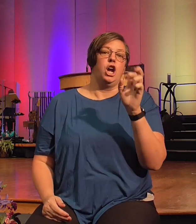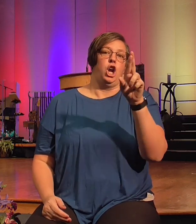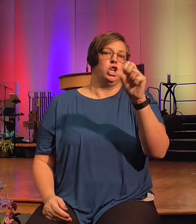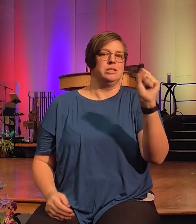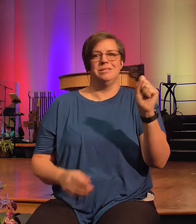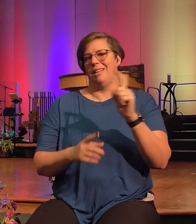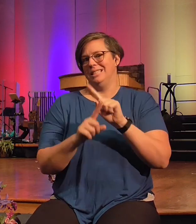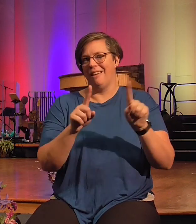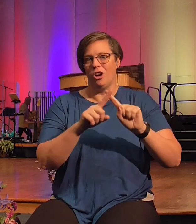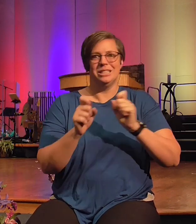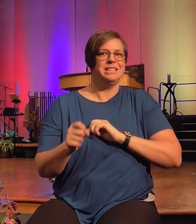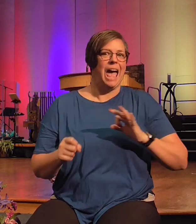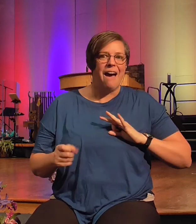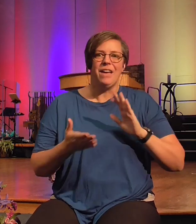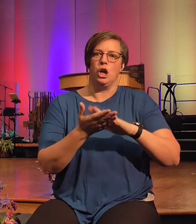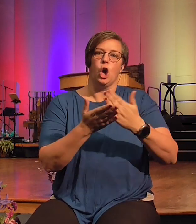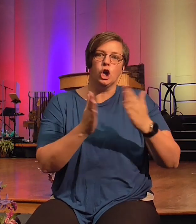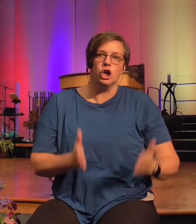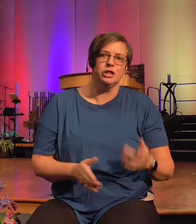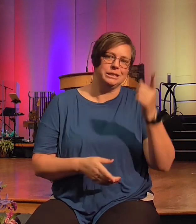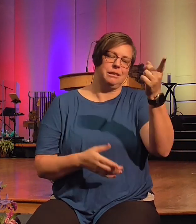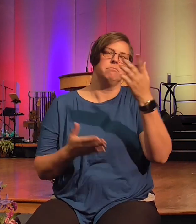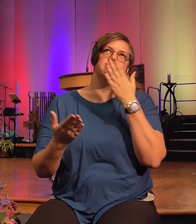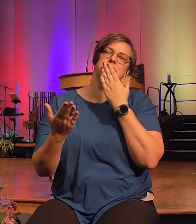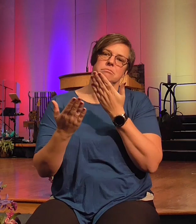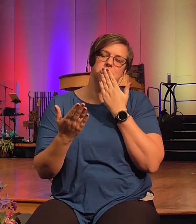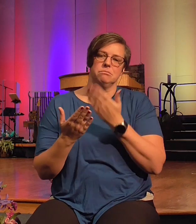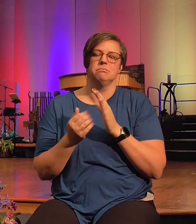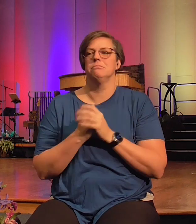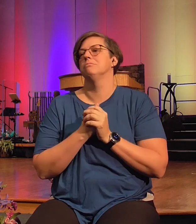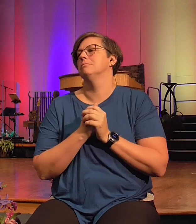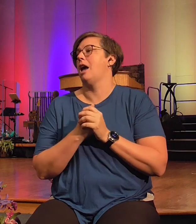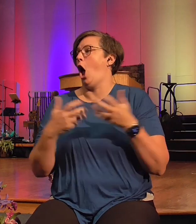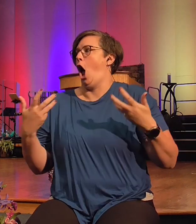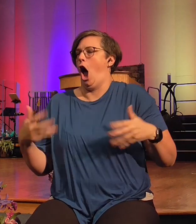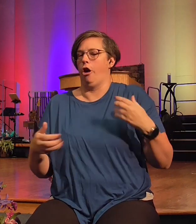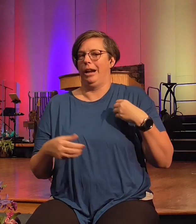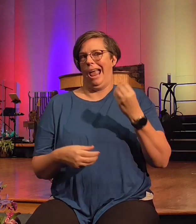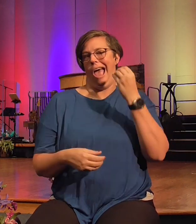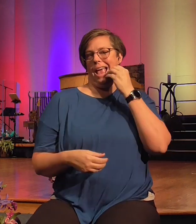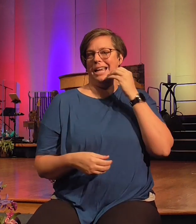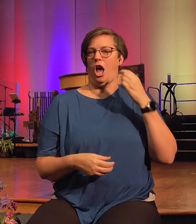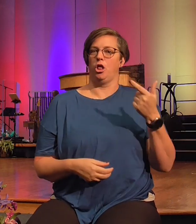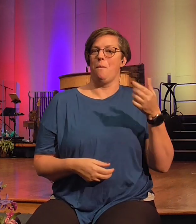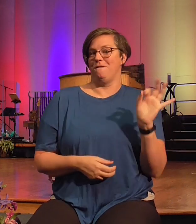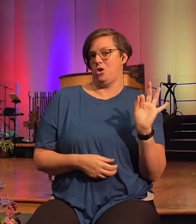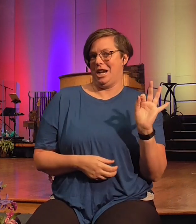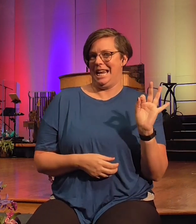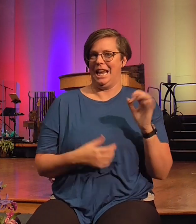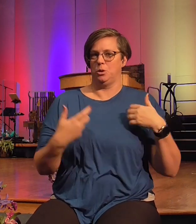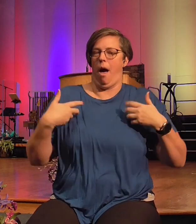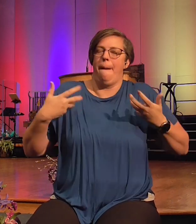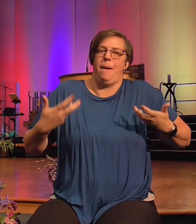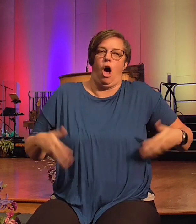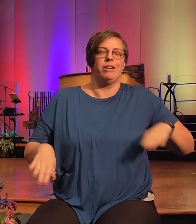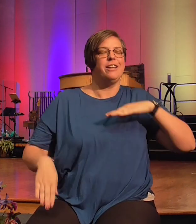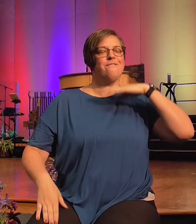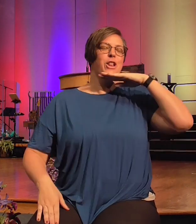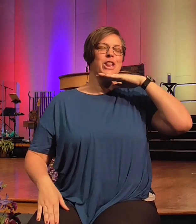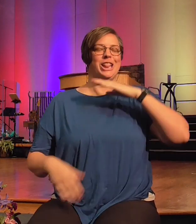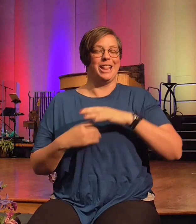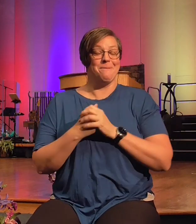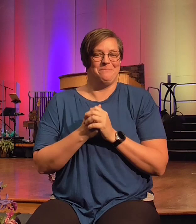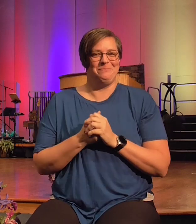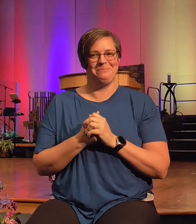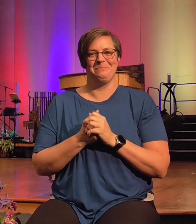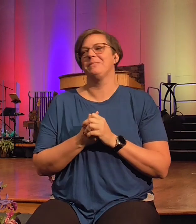out there. I already had a little bit of a gluten-free pancake, so I'm all pancaked up. Here we